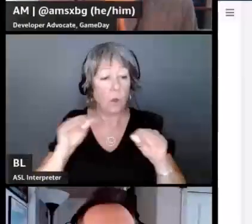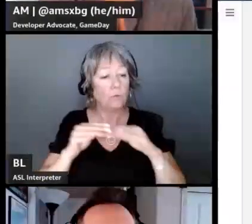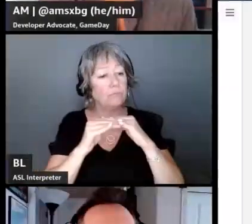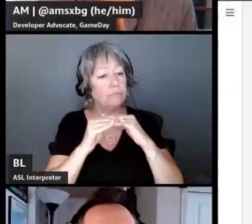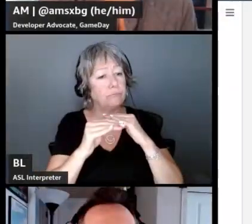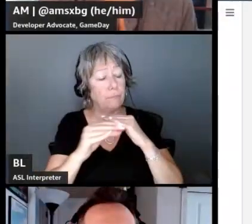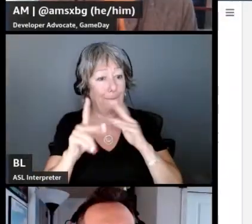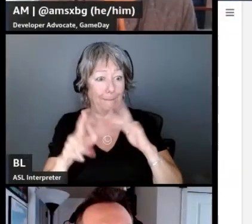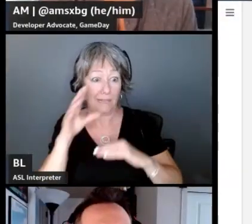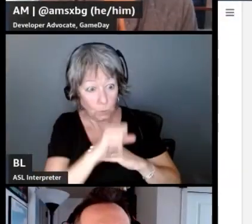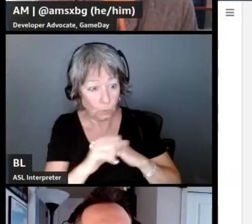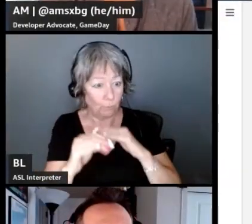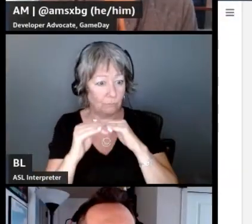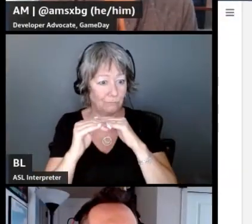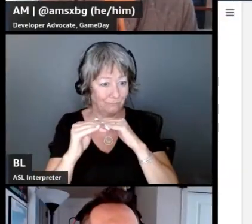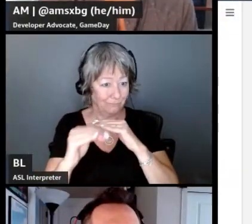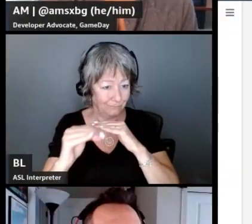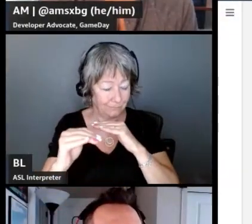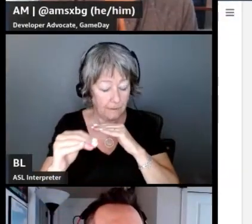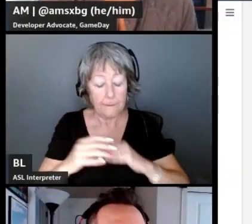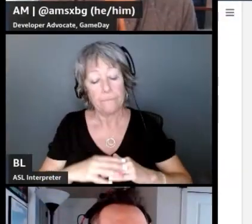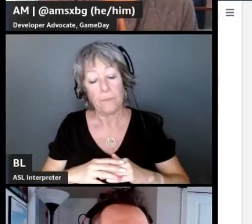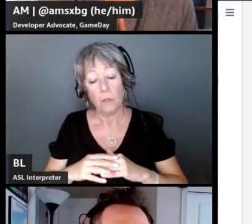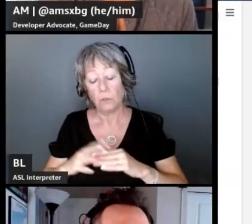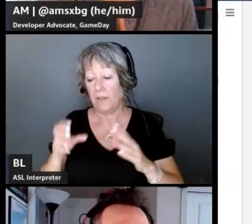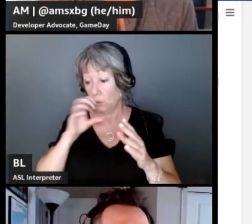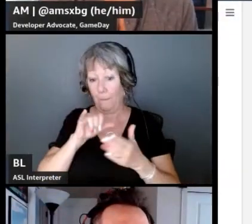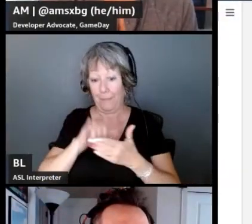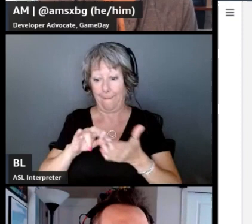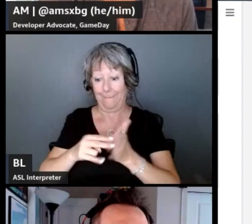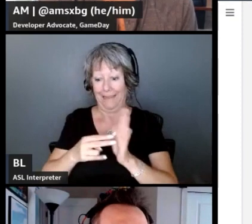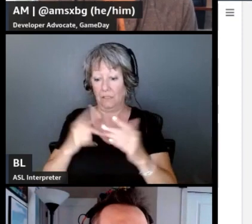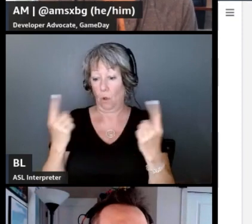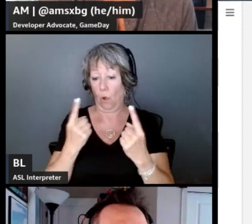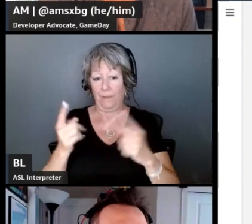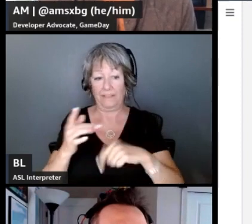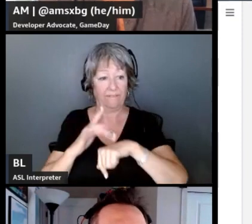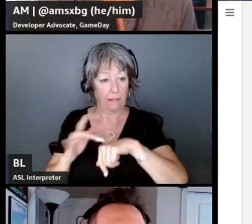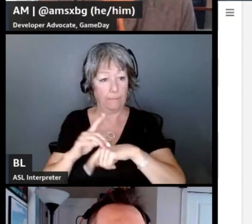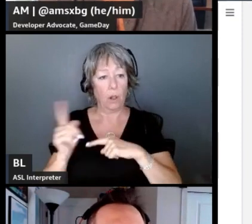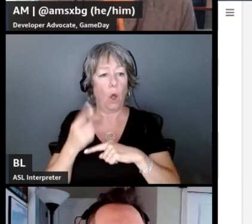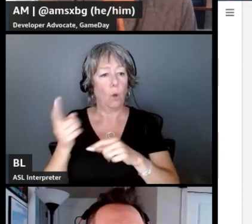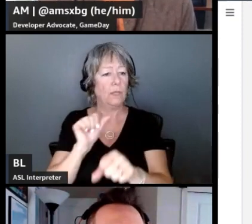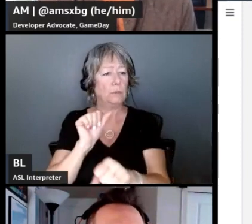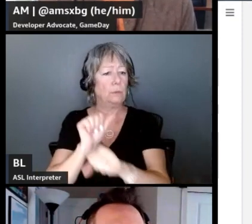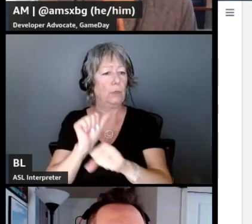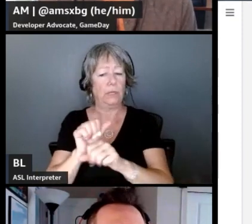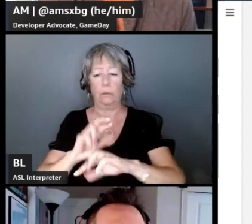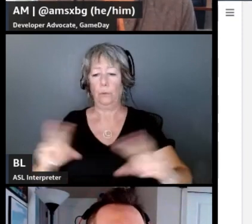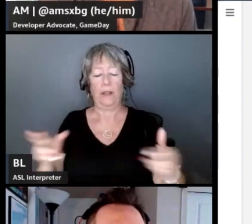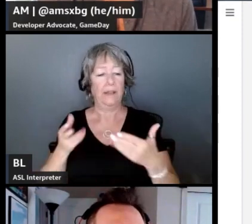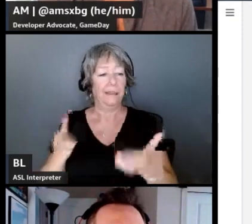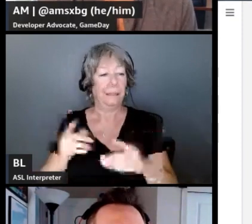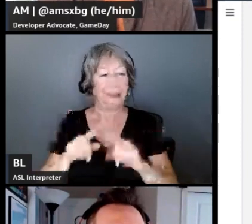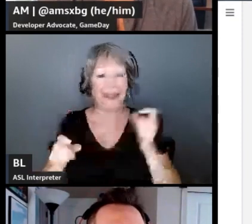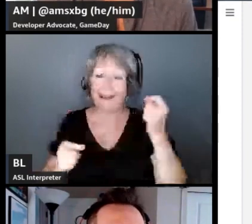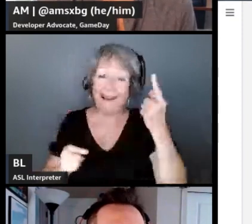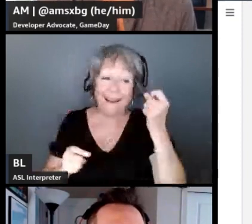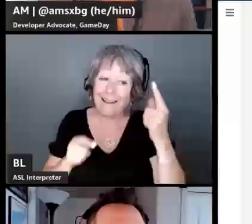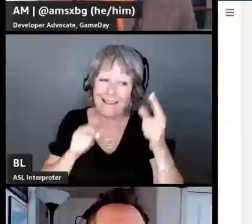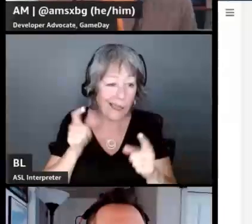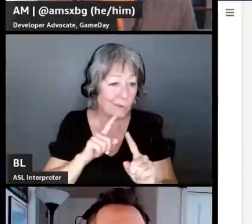chosen to be always available and the cluster always working, right? But that's not always going to be the case, right? So we